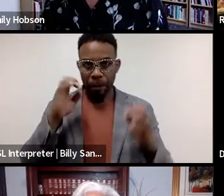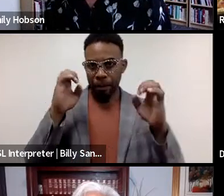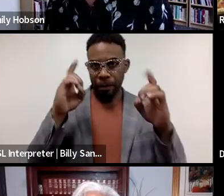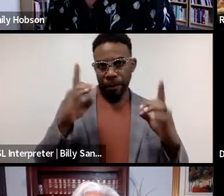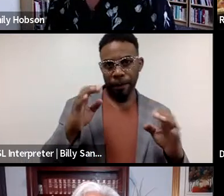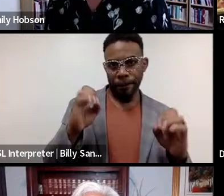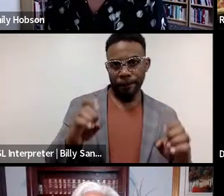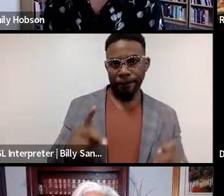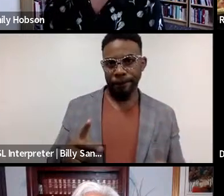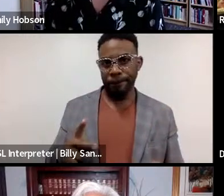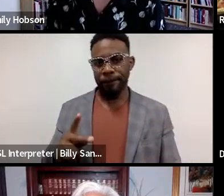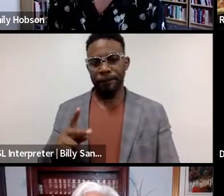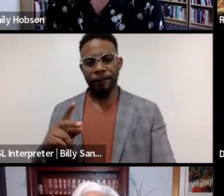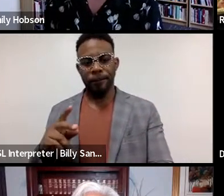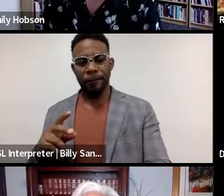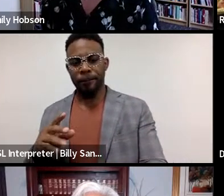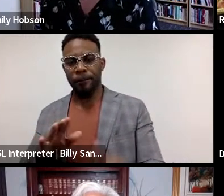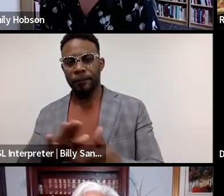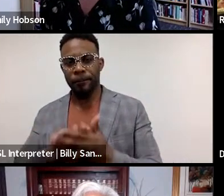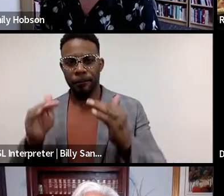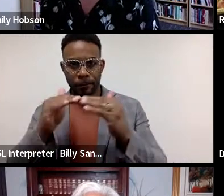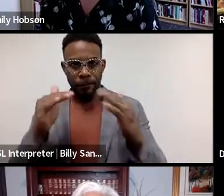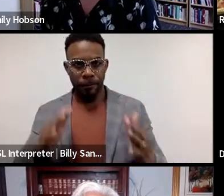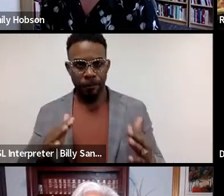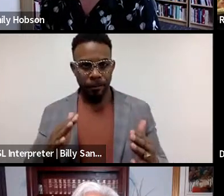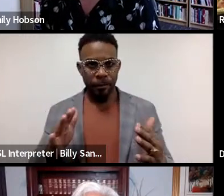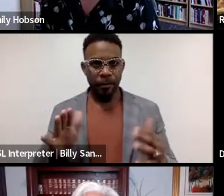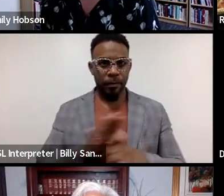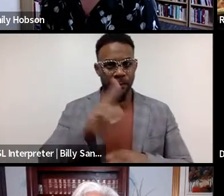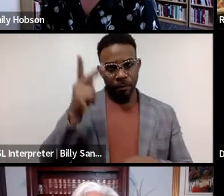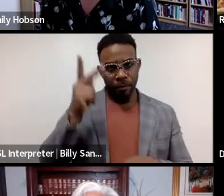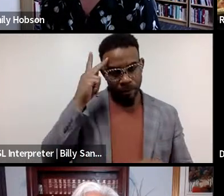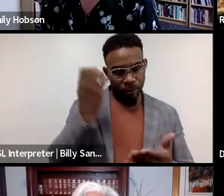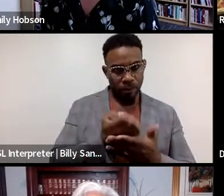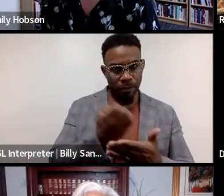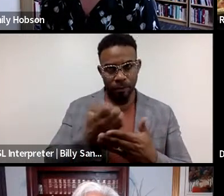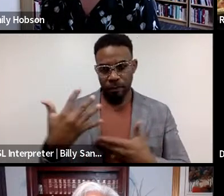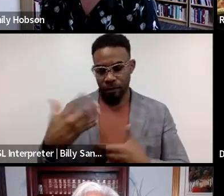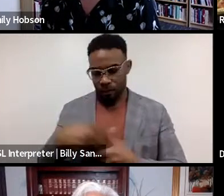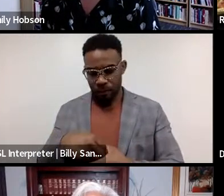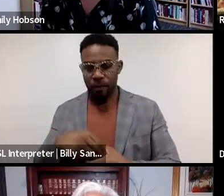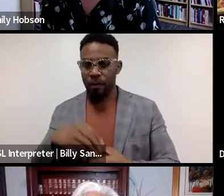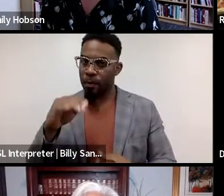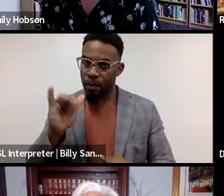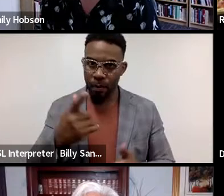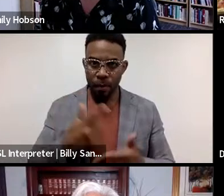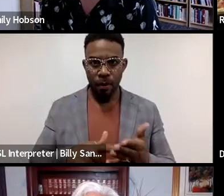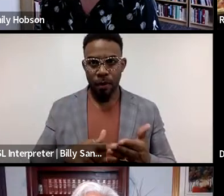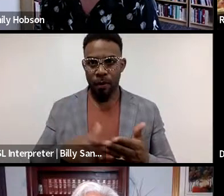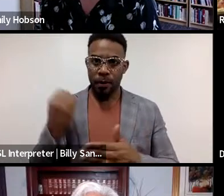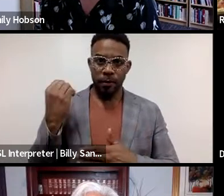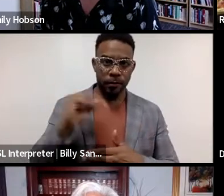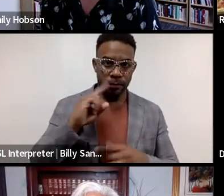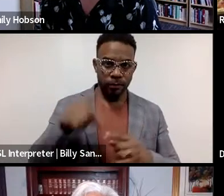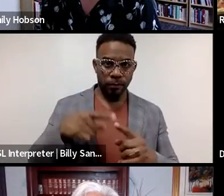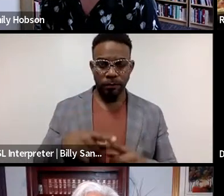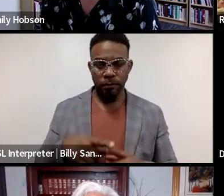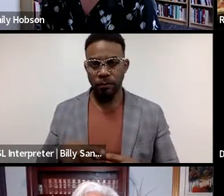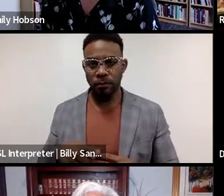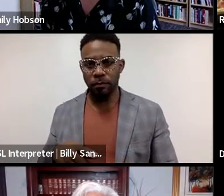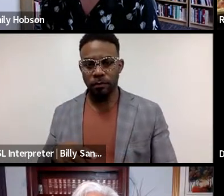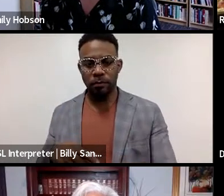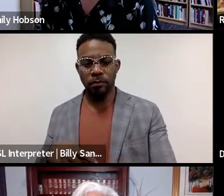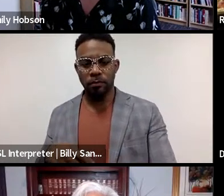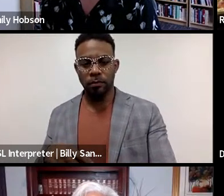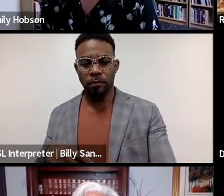Educational opportunities, decent housing, full political and economic inclusion. That's what these rebellions were about. In